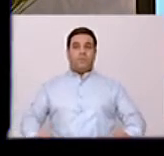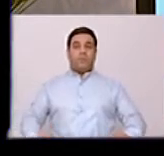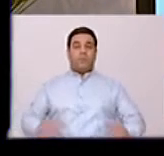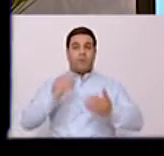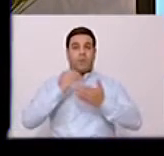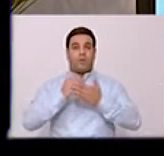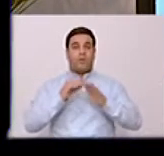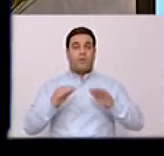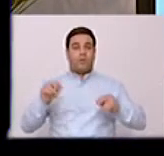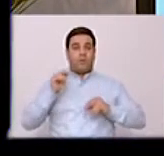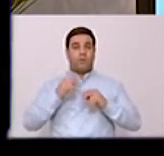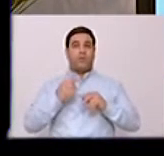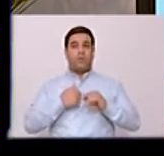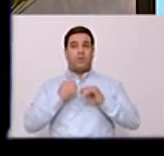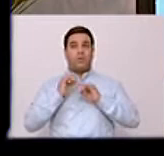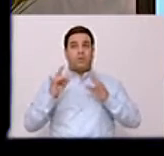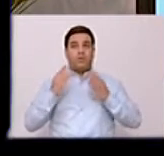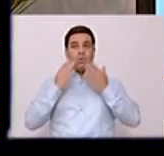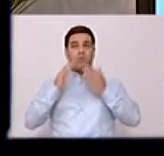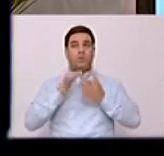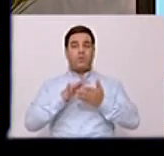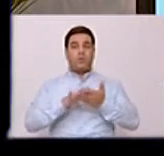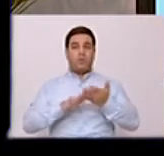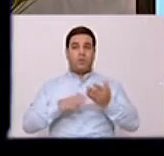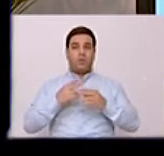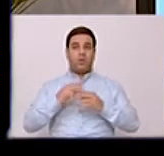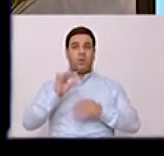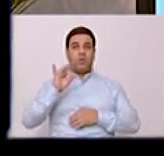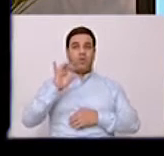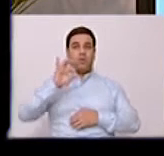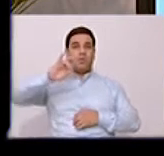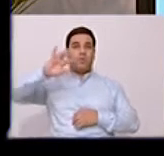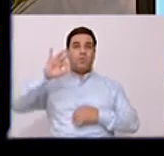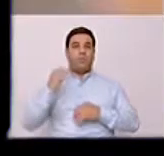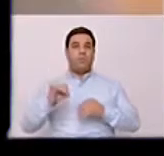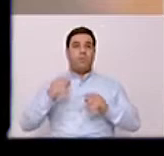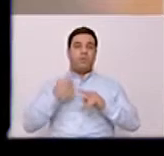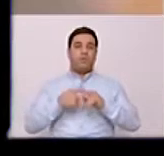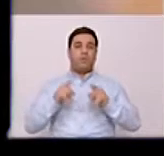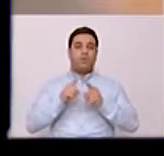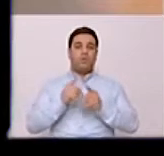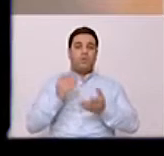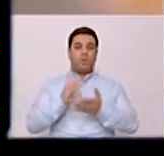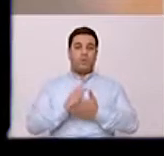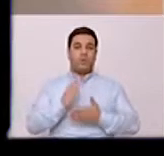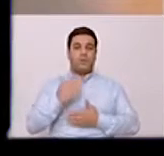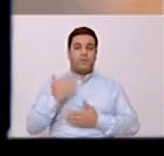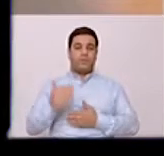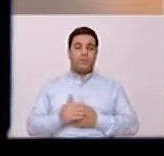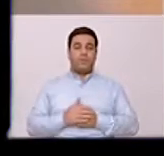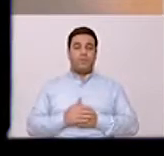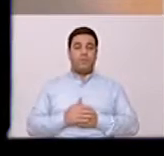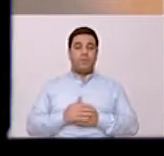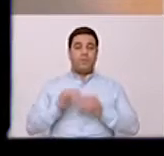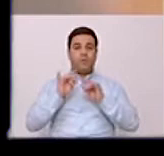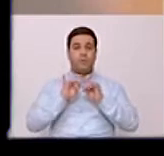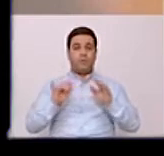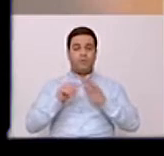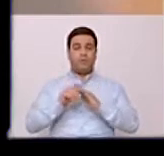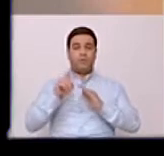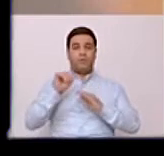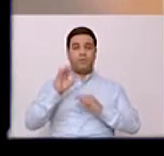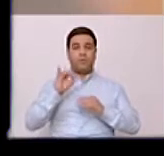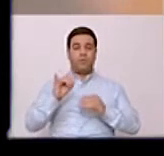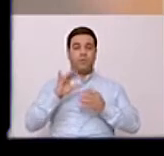Aziz o'quvchilar, biz asarni o'qish jarayonida Ibrohimbiy obrazi bilan ham yaqindan tanishib boramiz. Asarda zamon